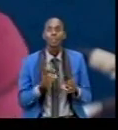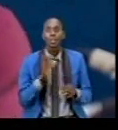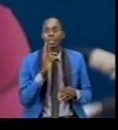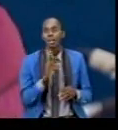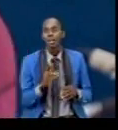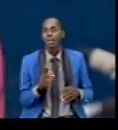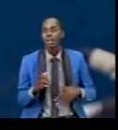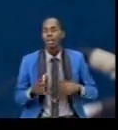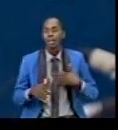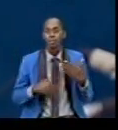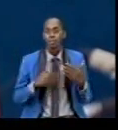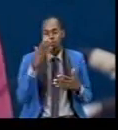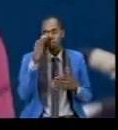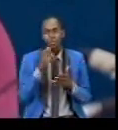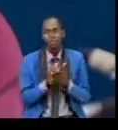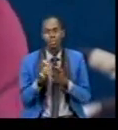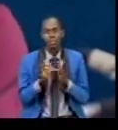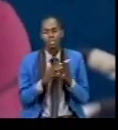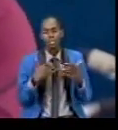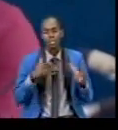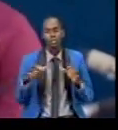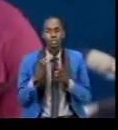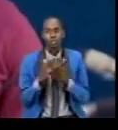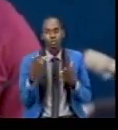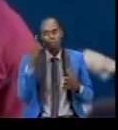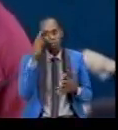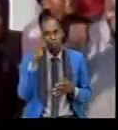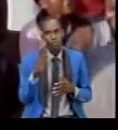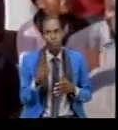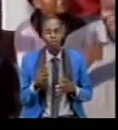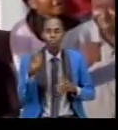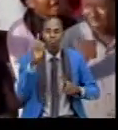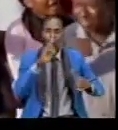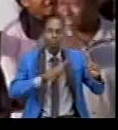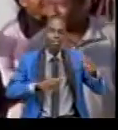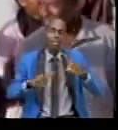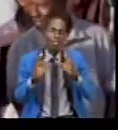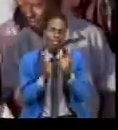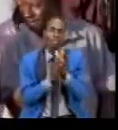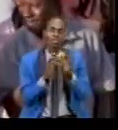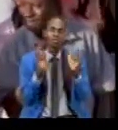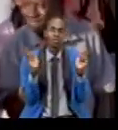Jesus has done something for you. Shout hallelujah! Hallelujah!